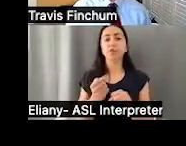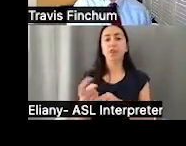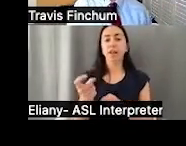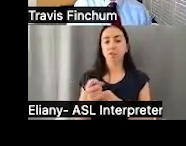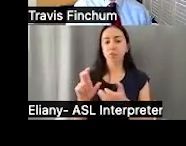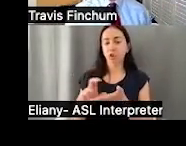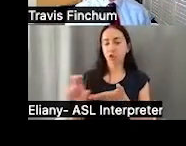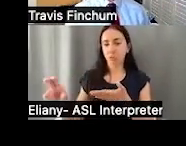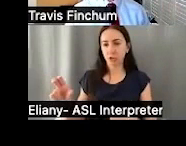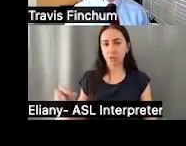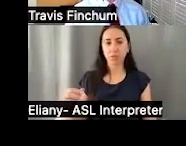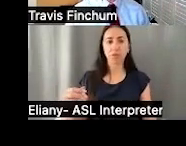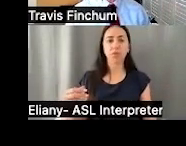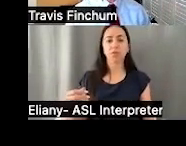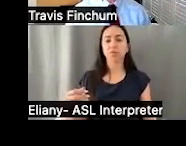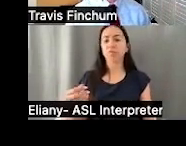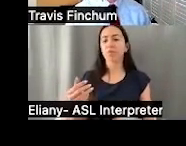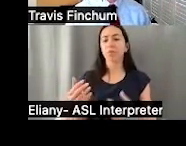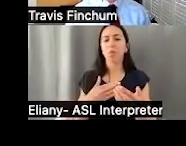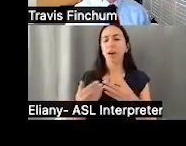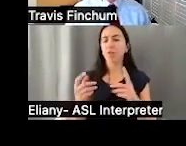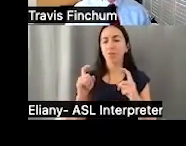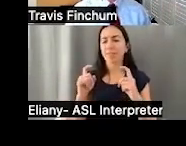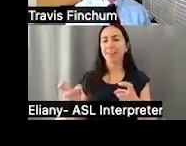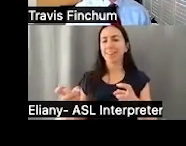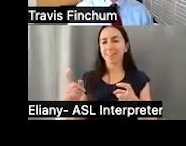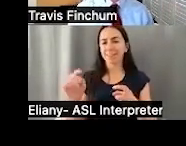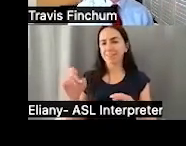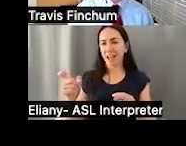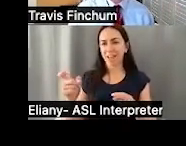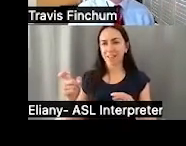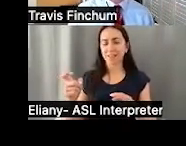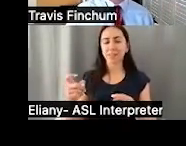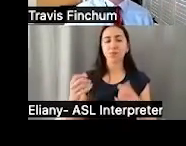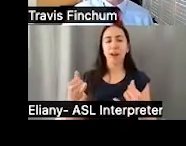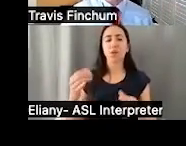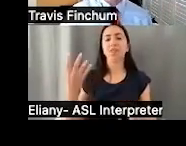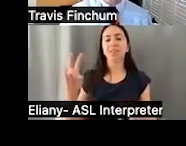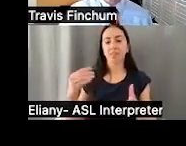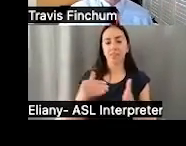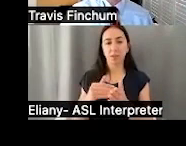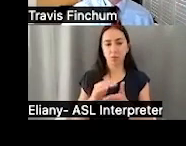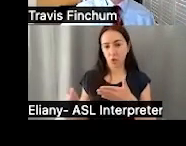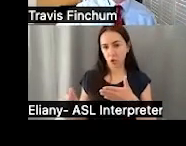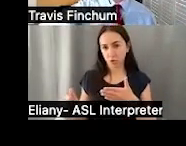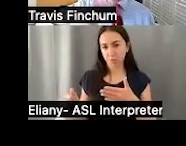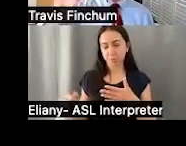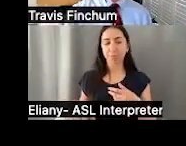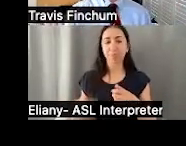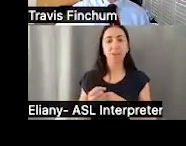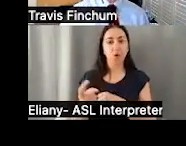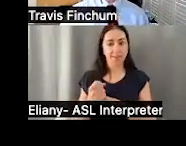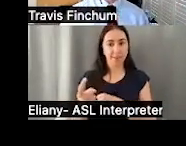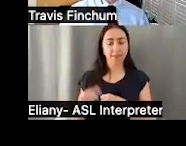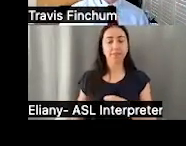it's whatever the annual gift tax exclusion amount is, and that currently is $17,000. Plus, you can put in